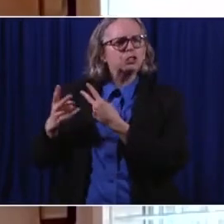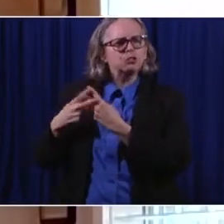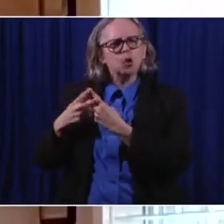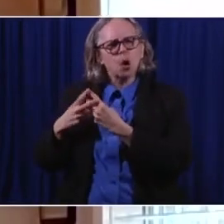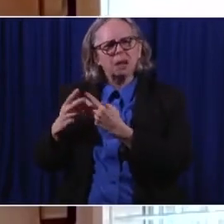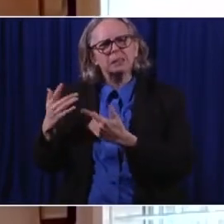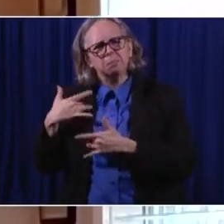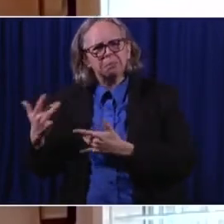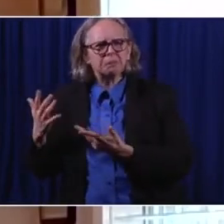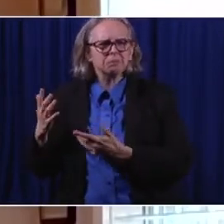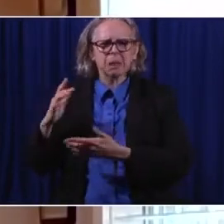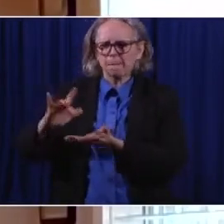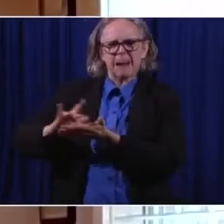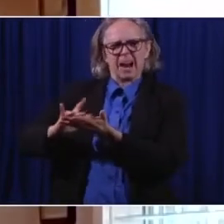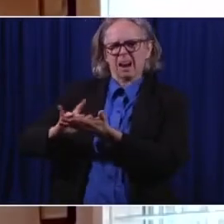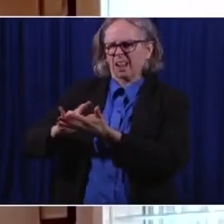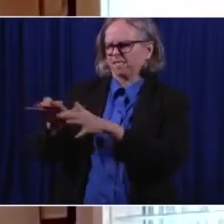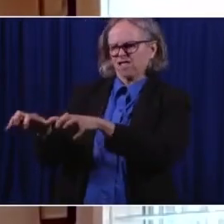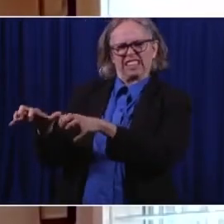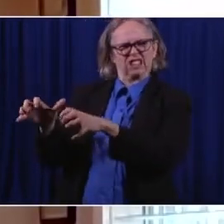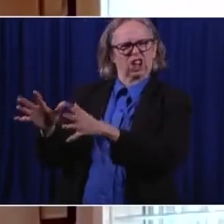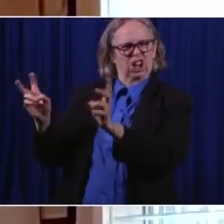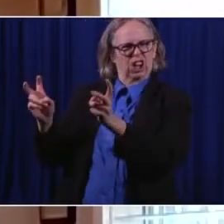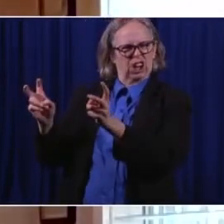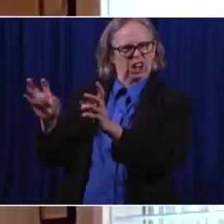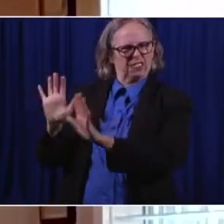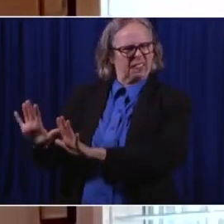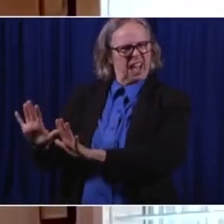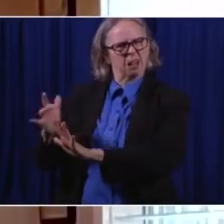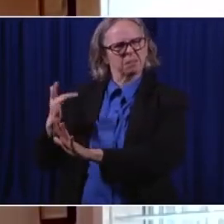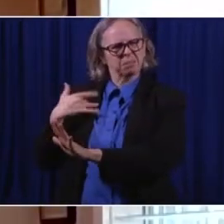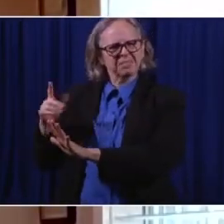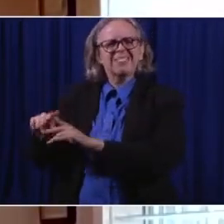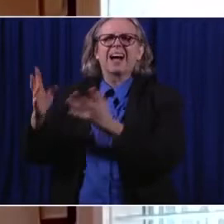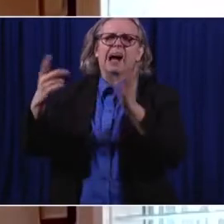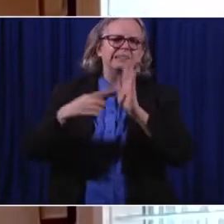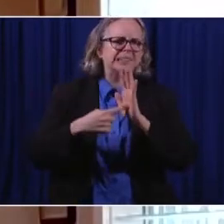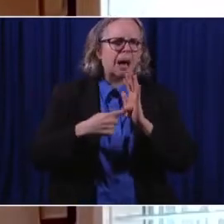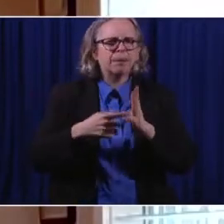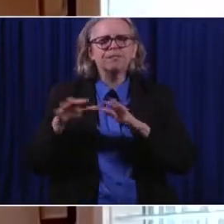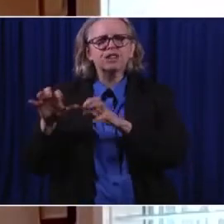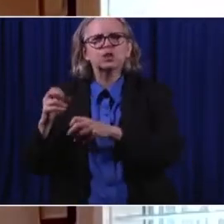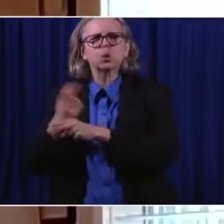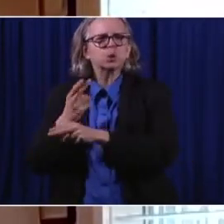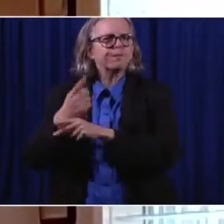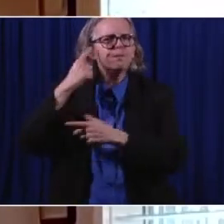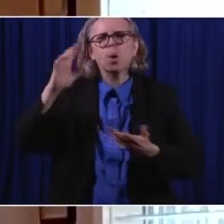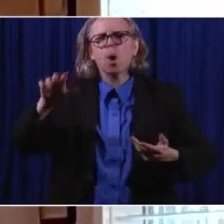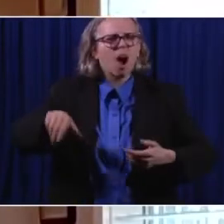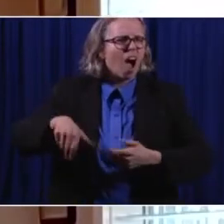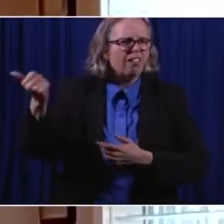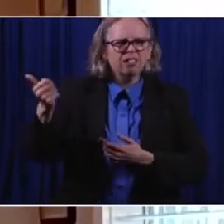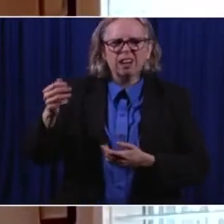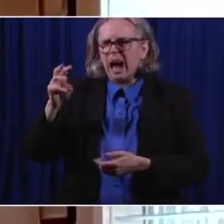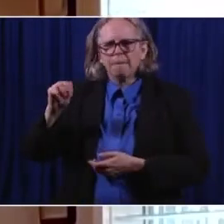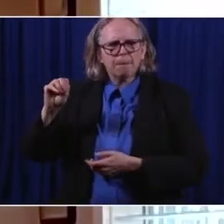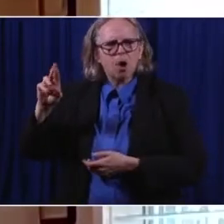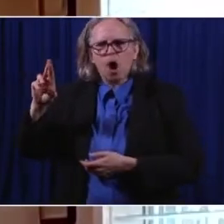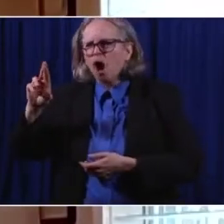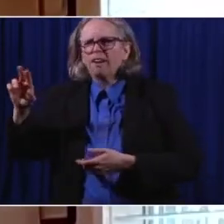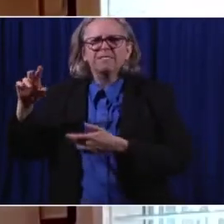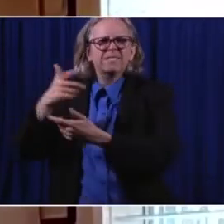have already. It's the same kind of freezer that, for example, is used for the MMR vaccine,